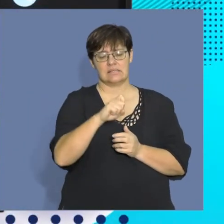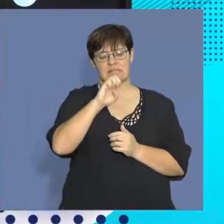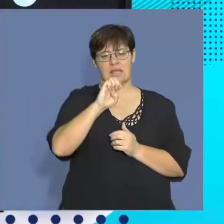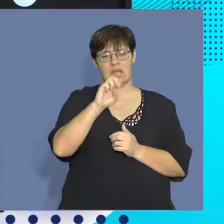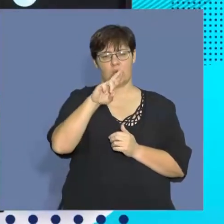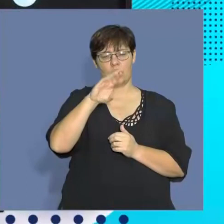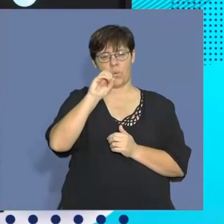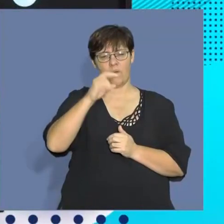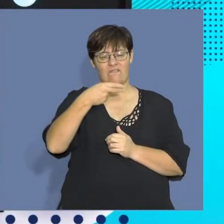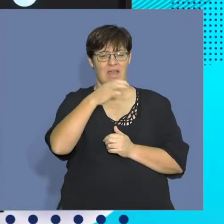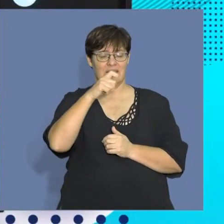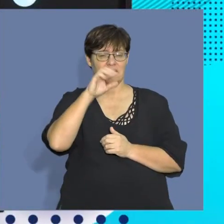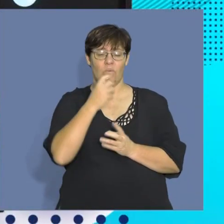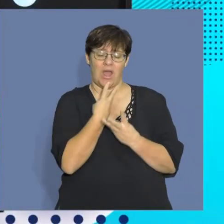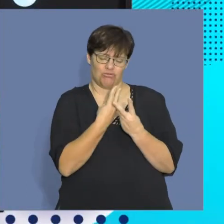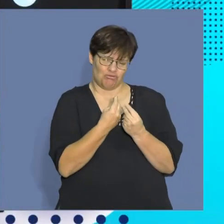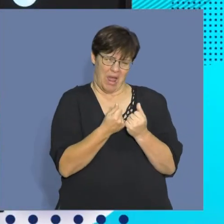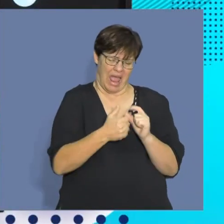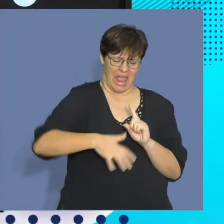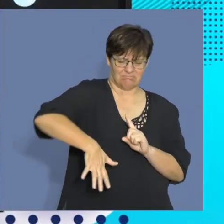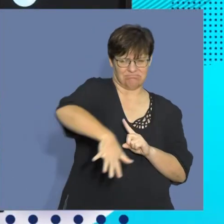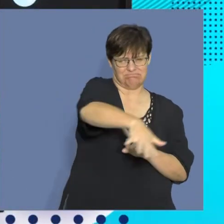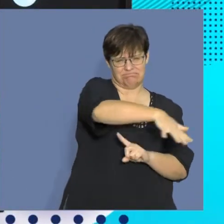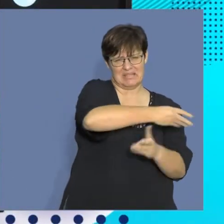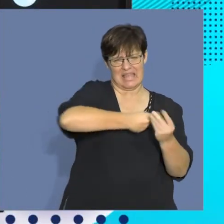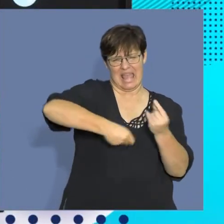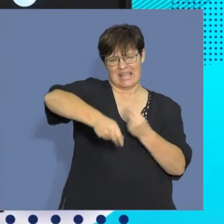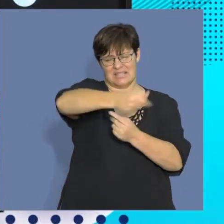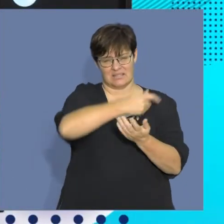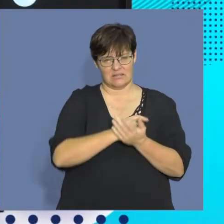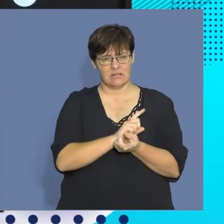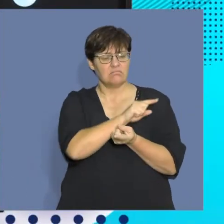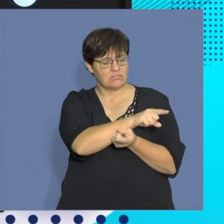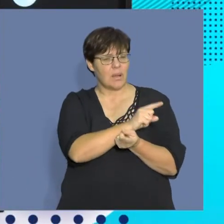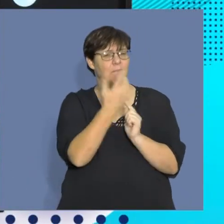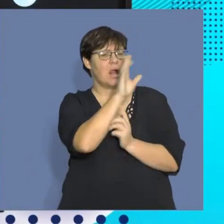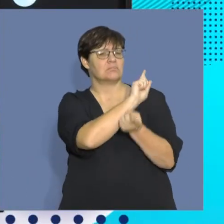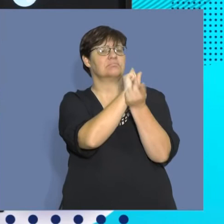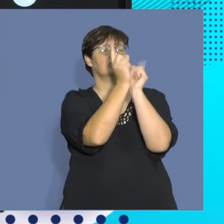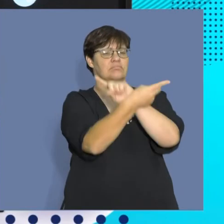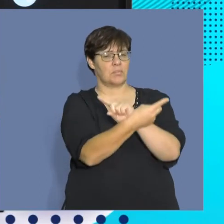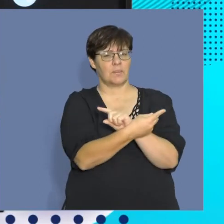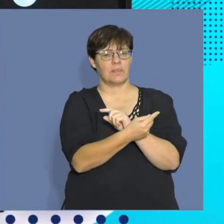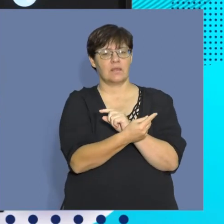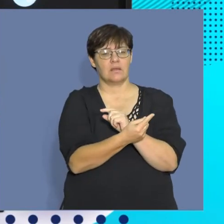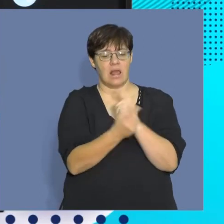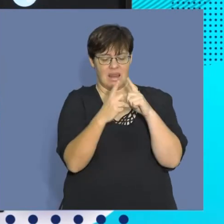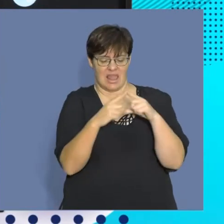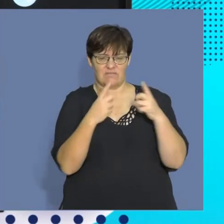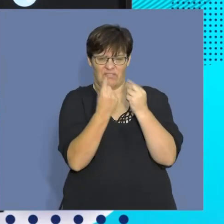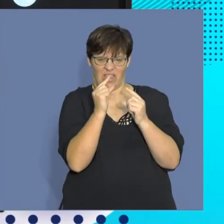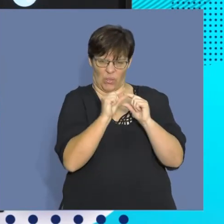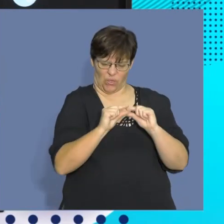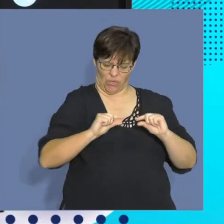your xerophytes, plants that are adapted to living in dry, arid conditions. What are the adaptations that these plants have? They often